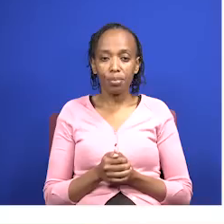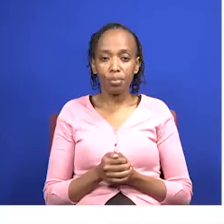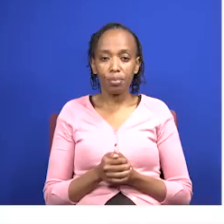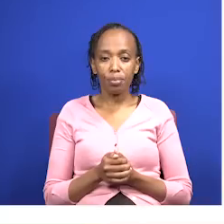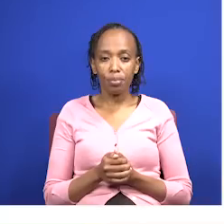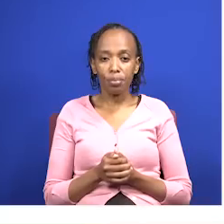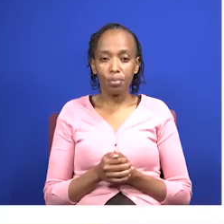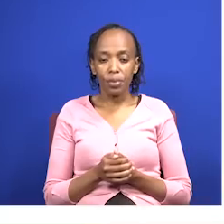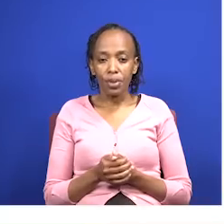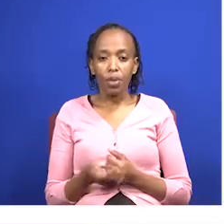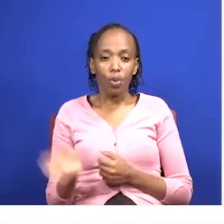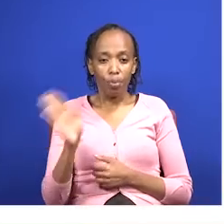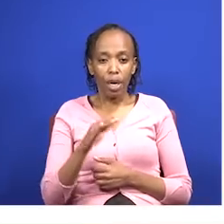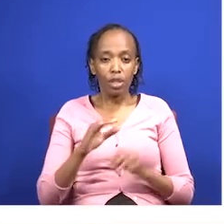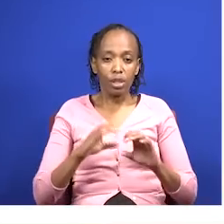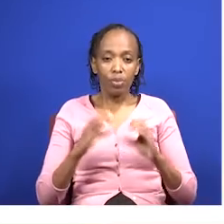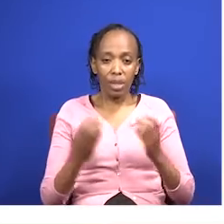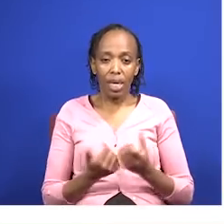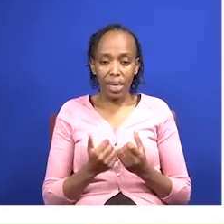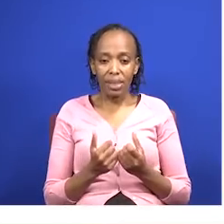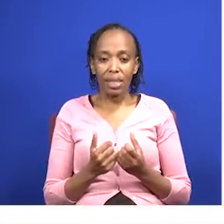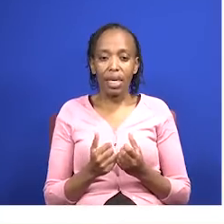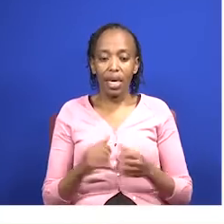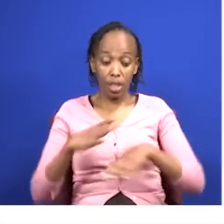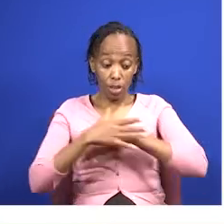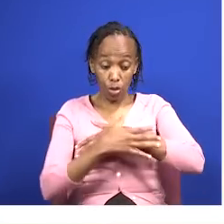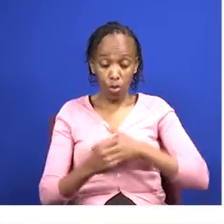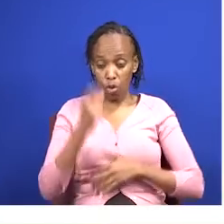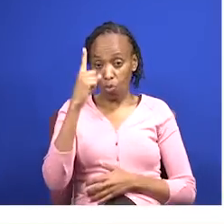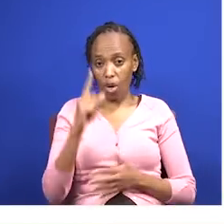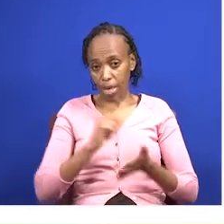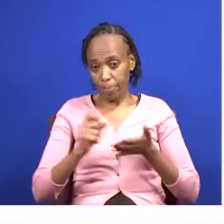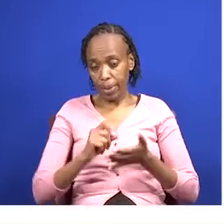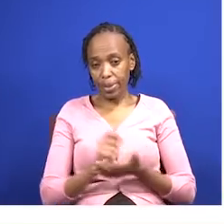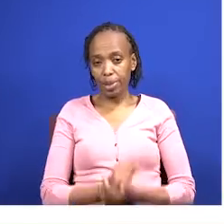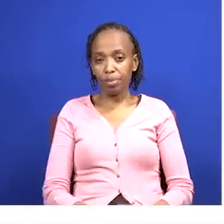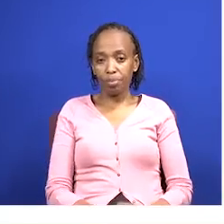Alex went back to class and stole one of the pens.